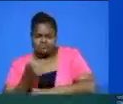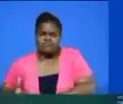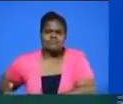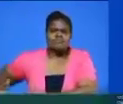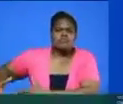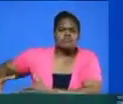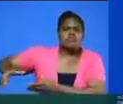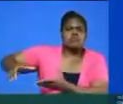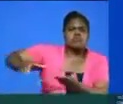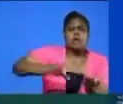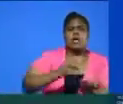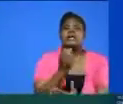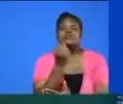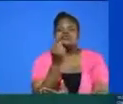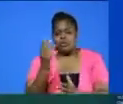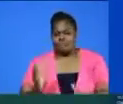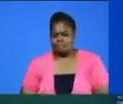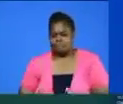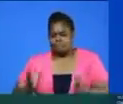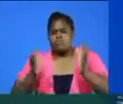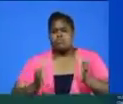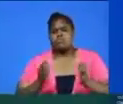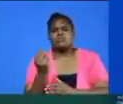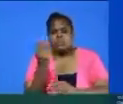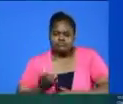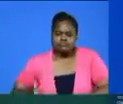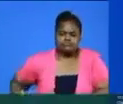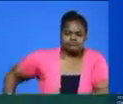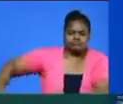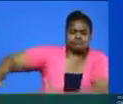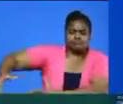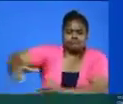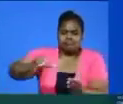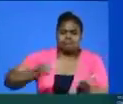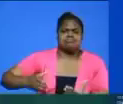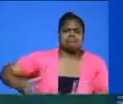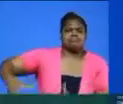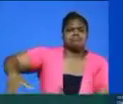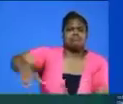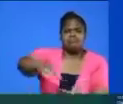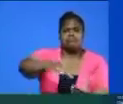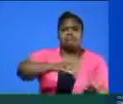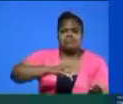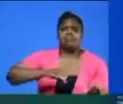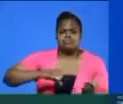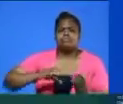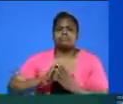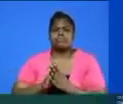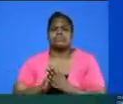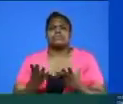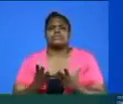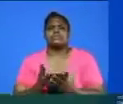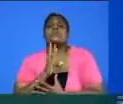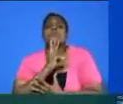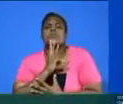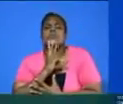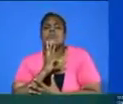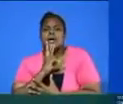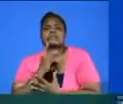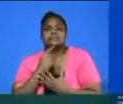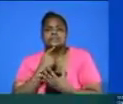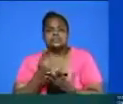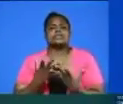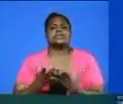poured 12 barrels of water on the sacrifice so that the argument can be settled. It was